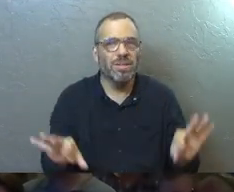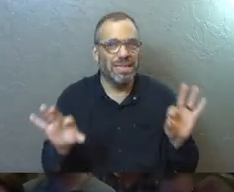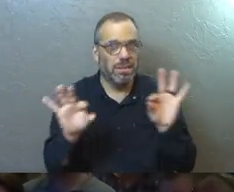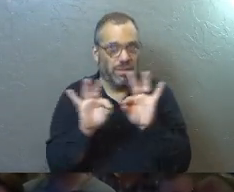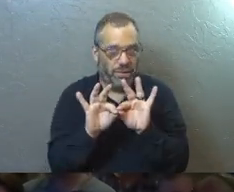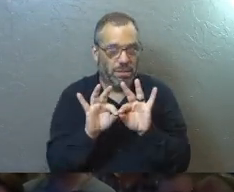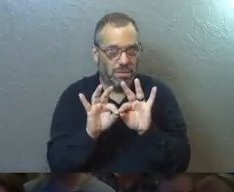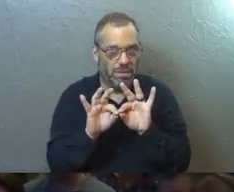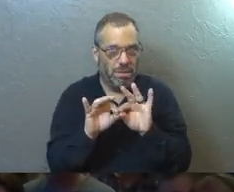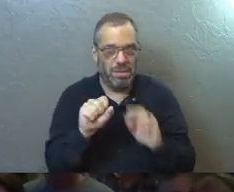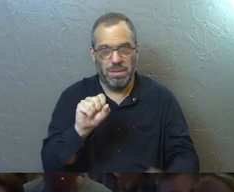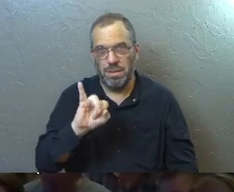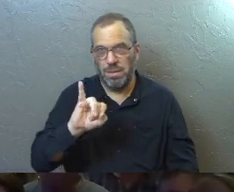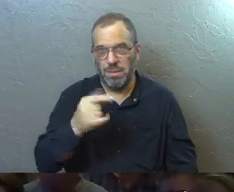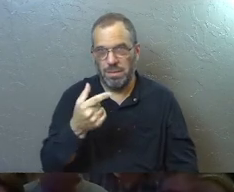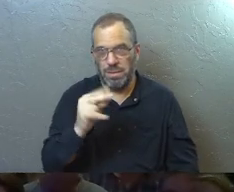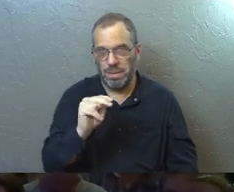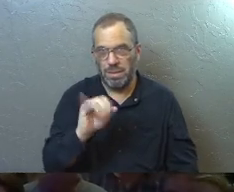also.